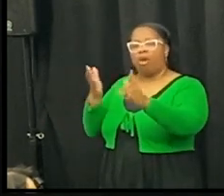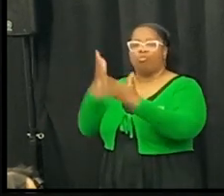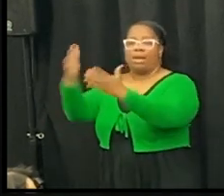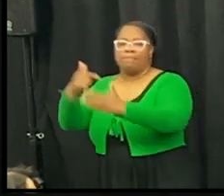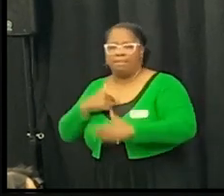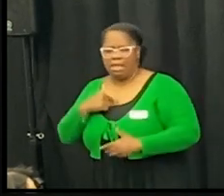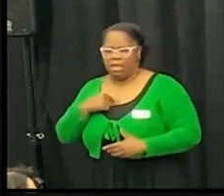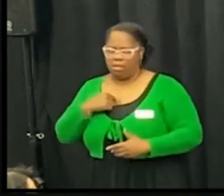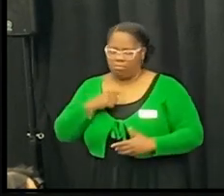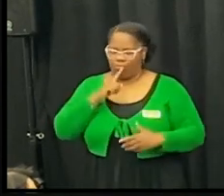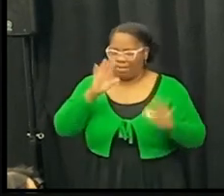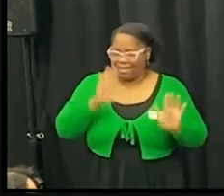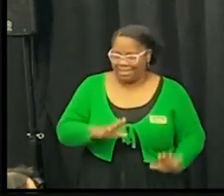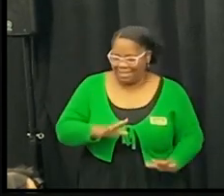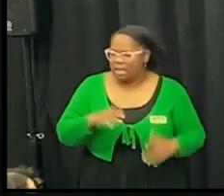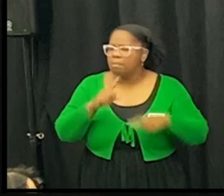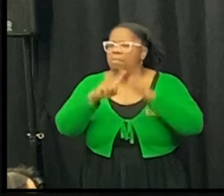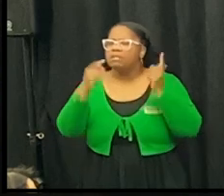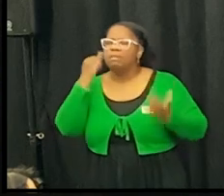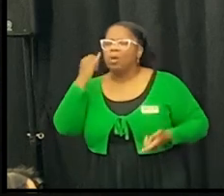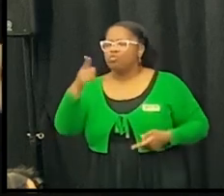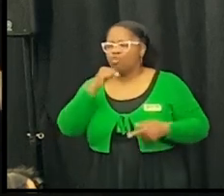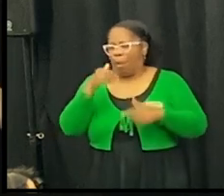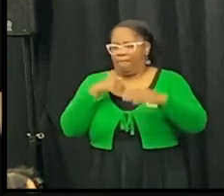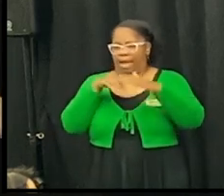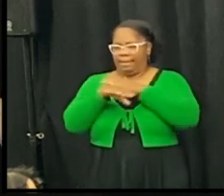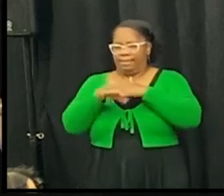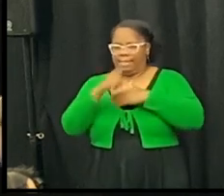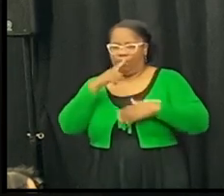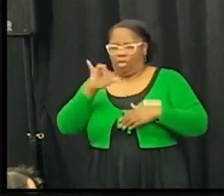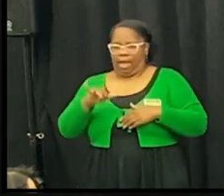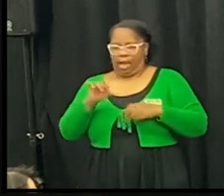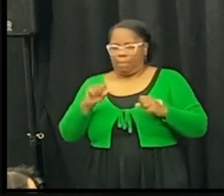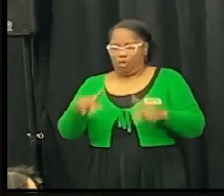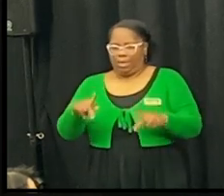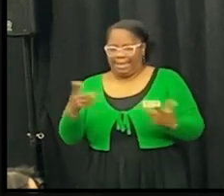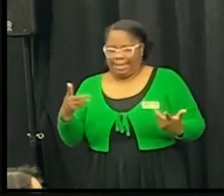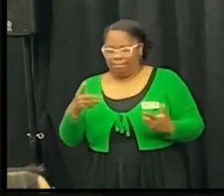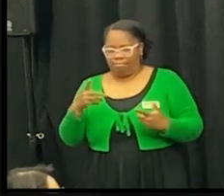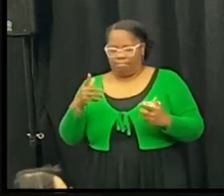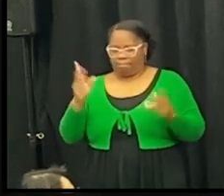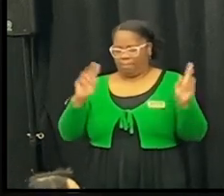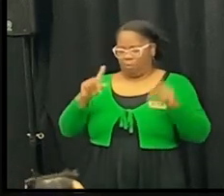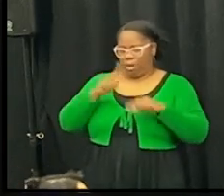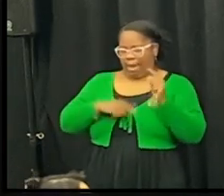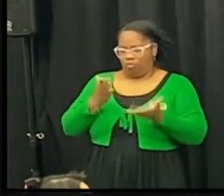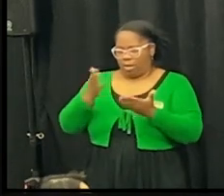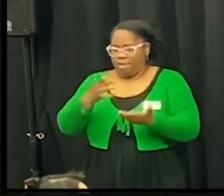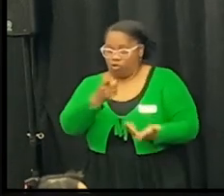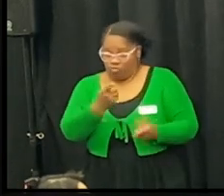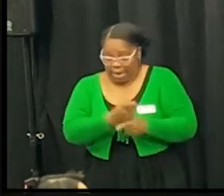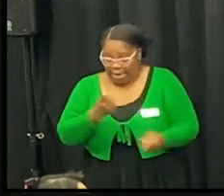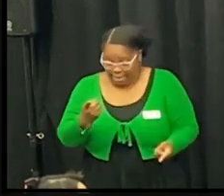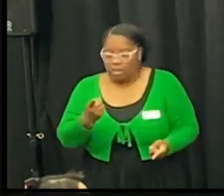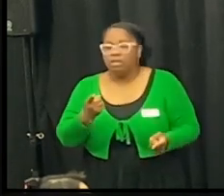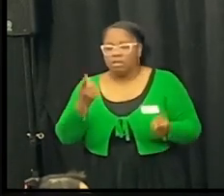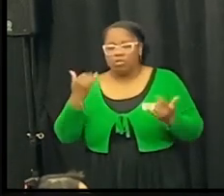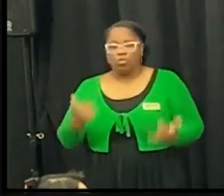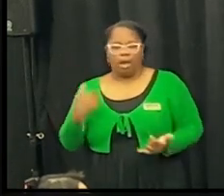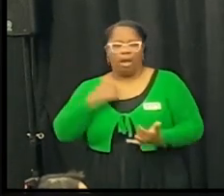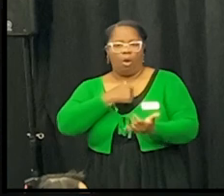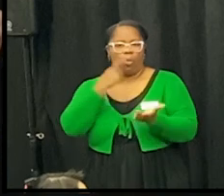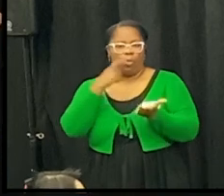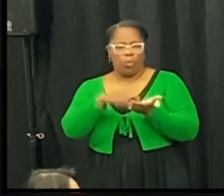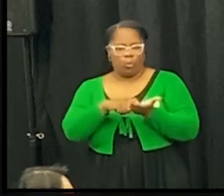happens if you don't have access to those rooms in which you can be recommended to, right? So right now what we're seeing is that